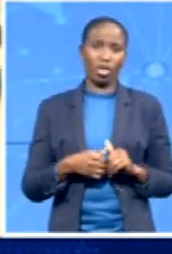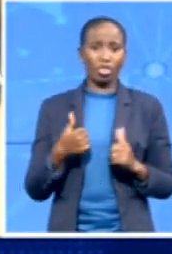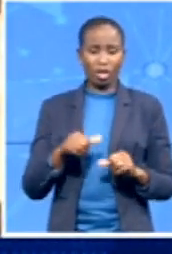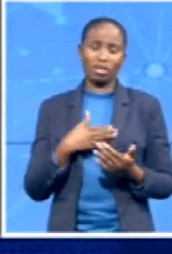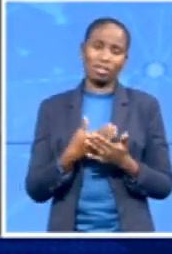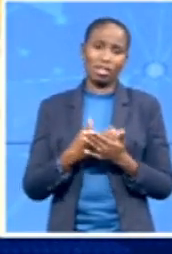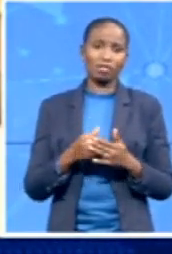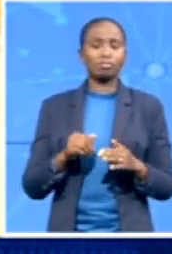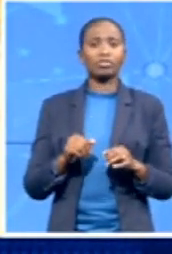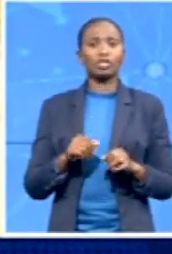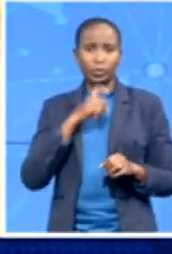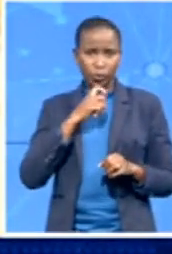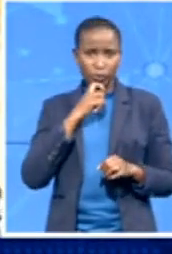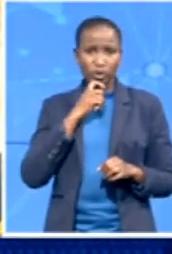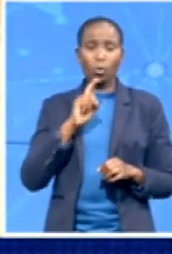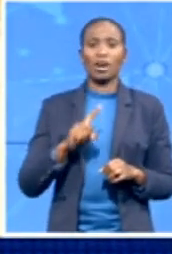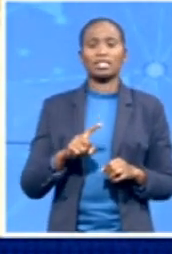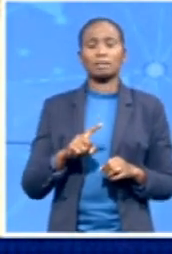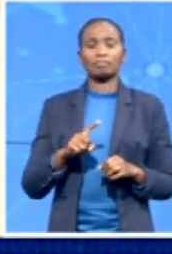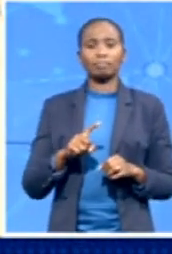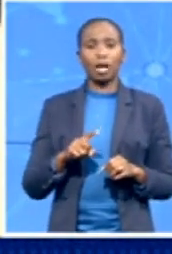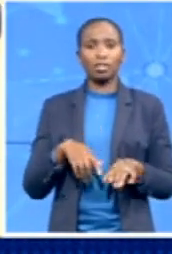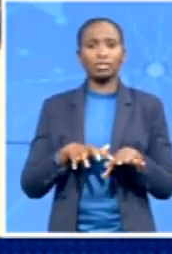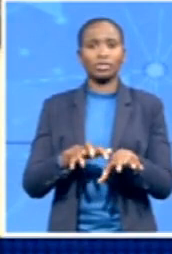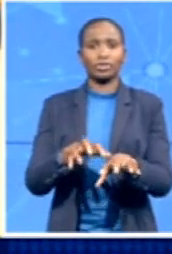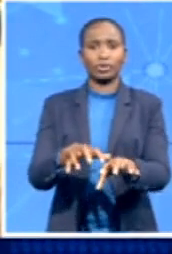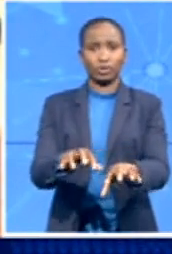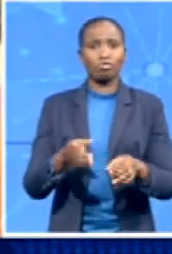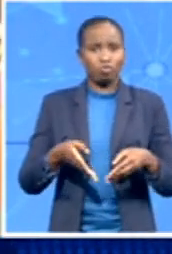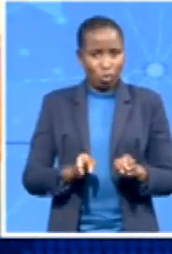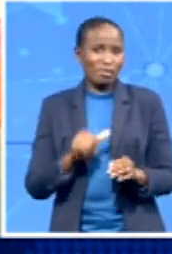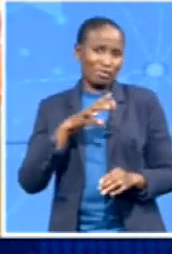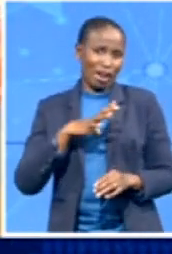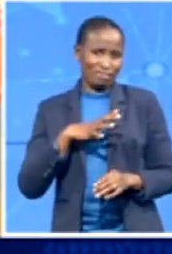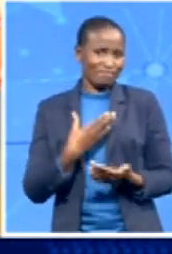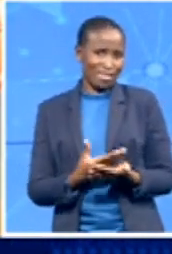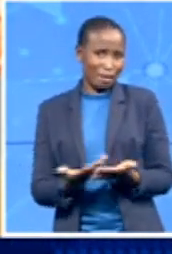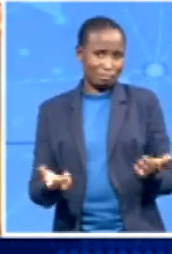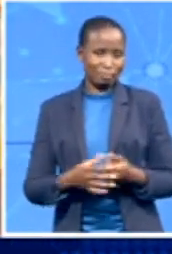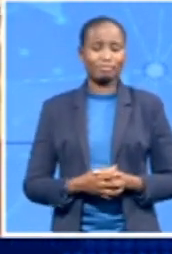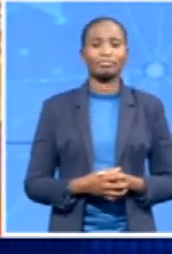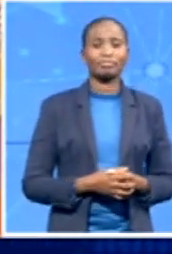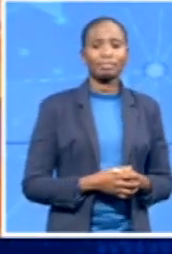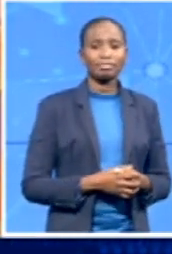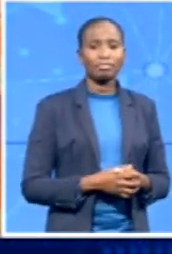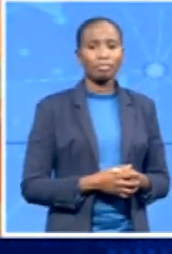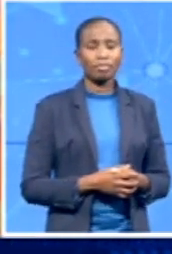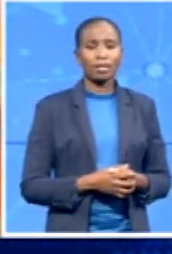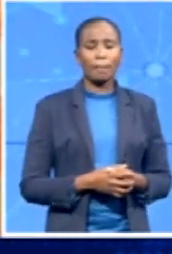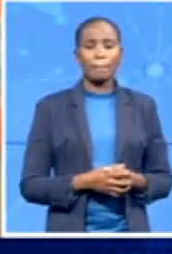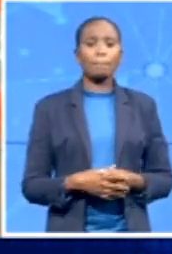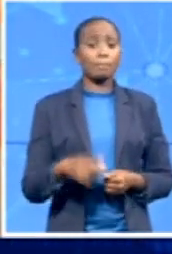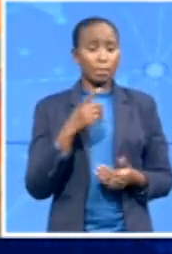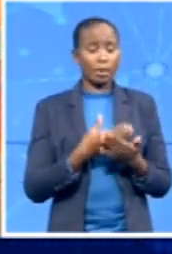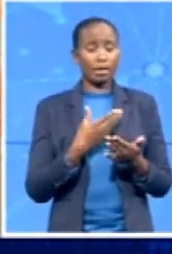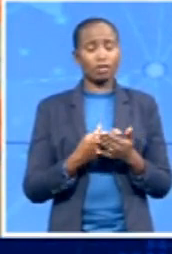money to have the tar road. The president just opened some newly built road in other areas. like Muribeng